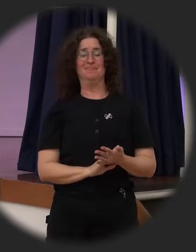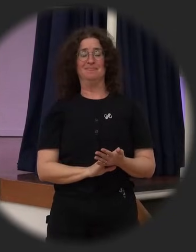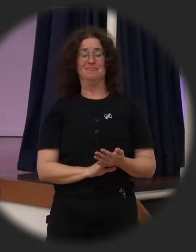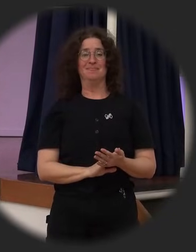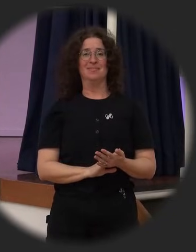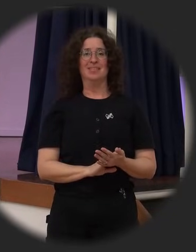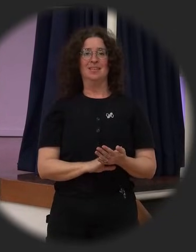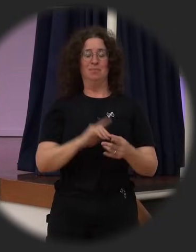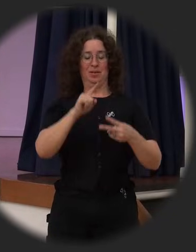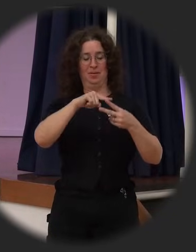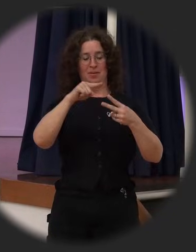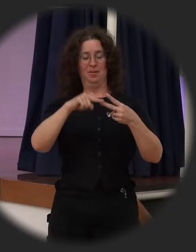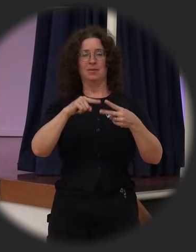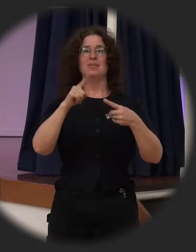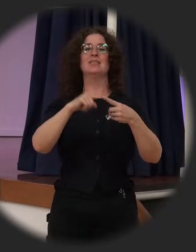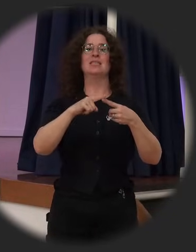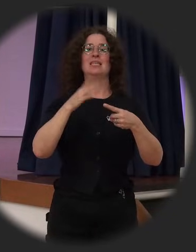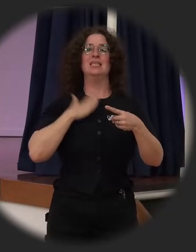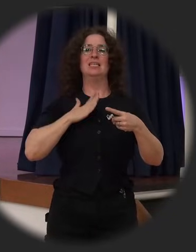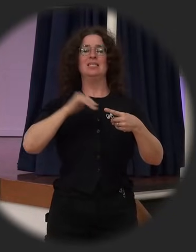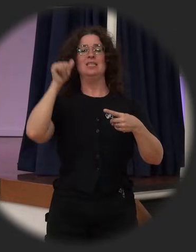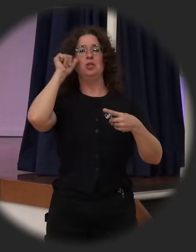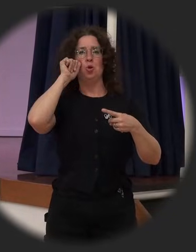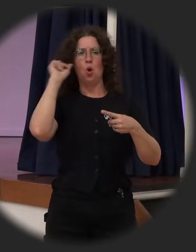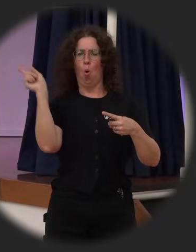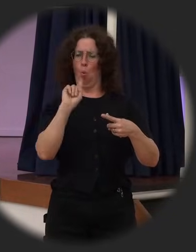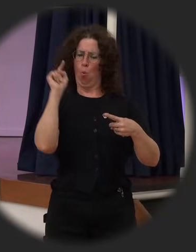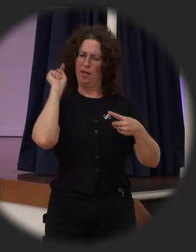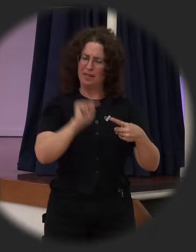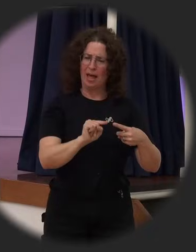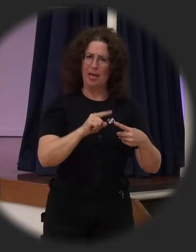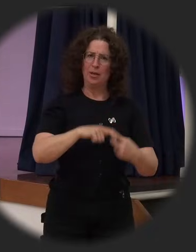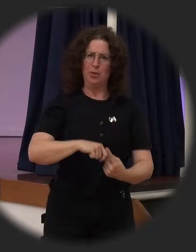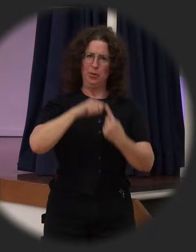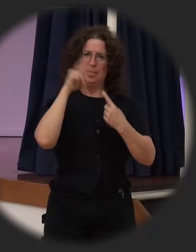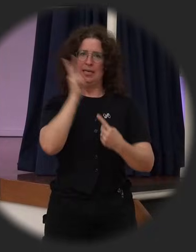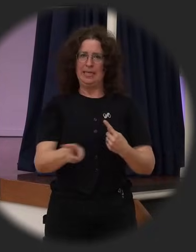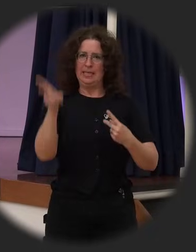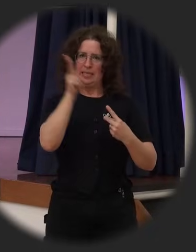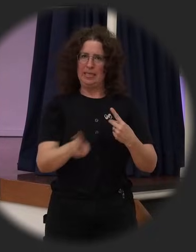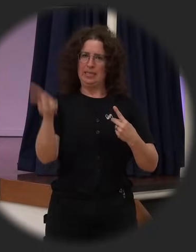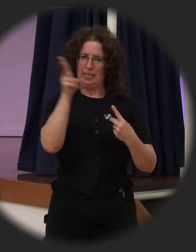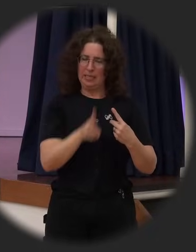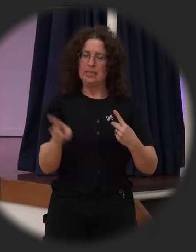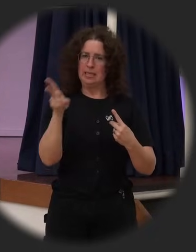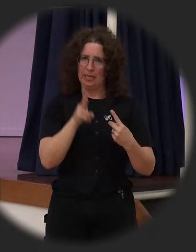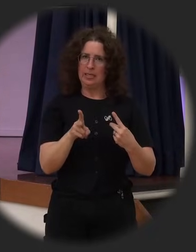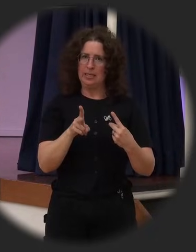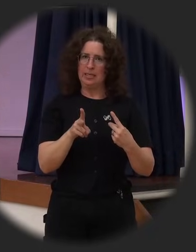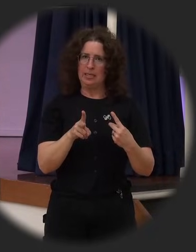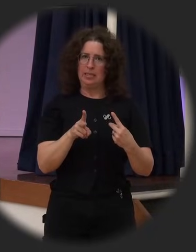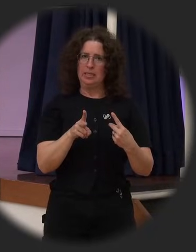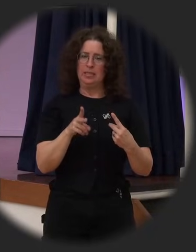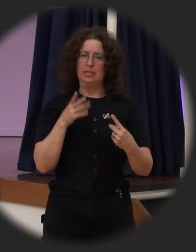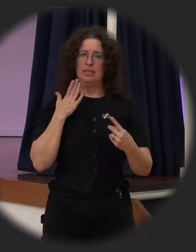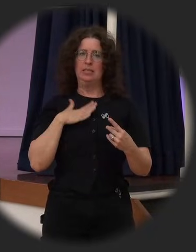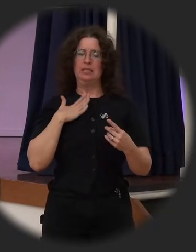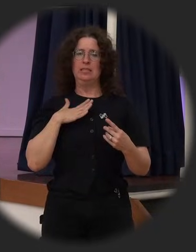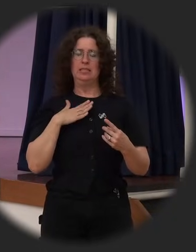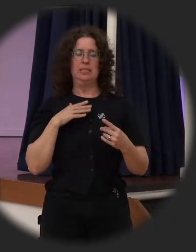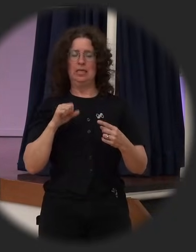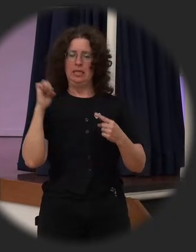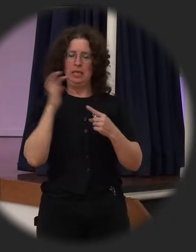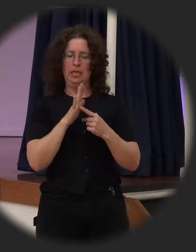big takeaways are you need a way to identify these things again and again and again as you stream them in. So a GUID or similar system is